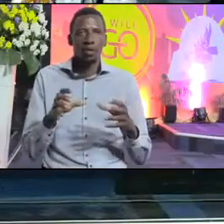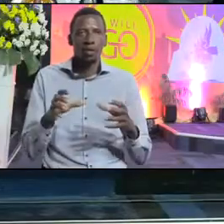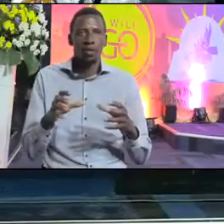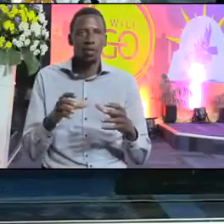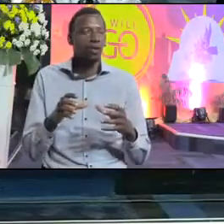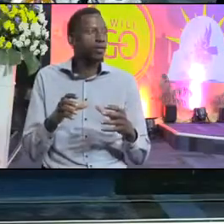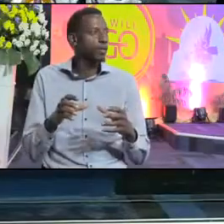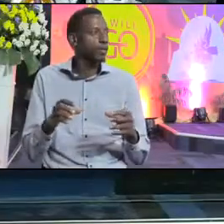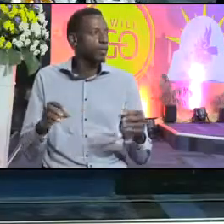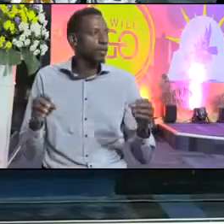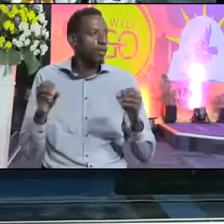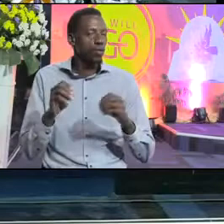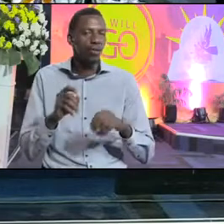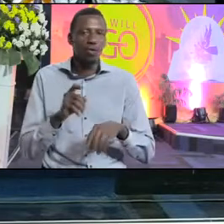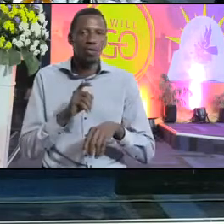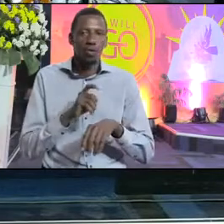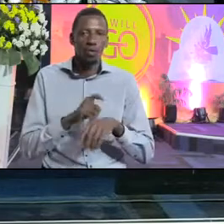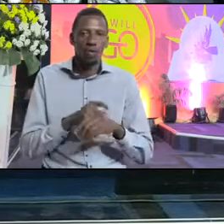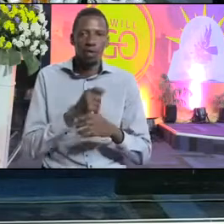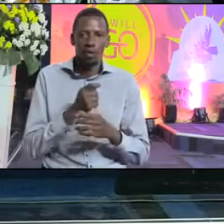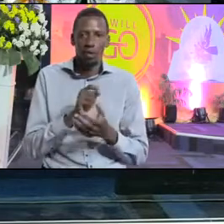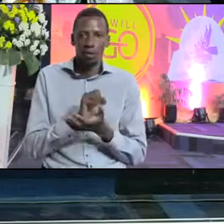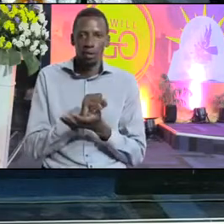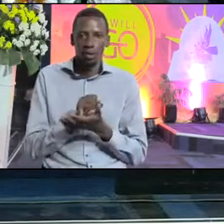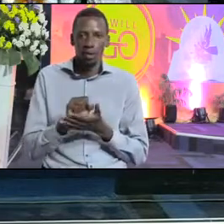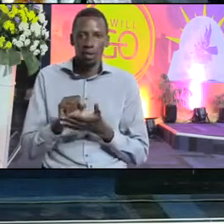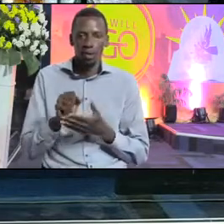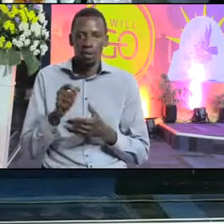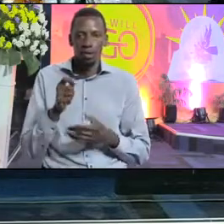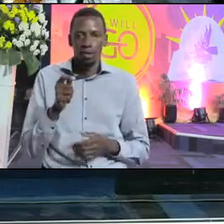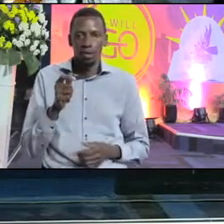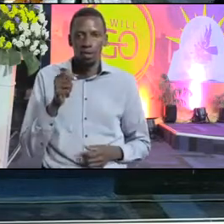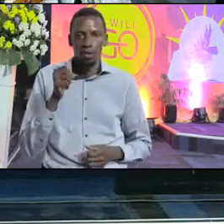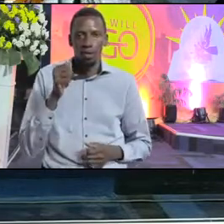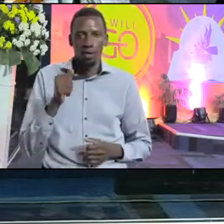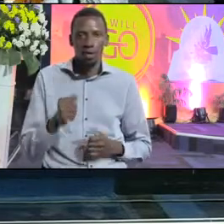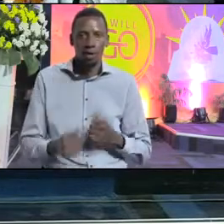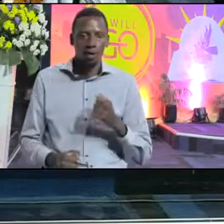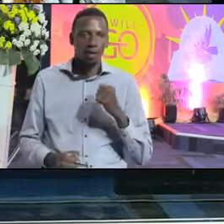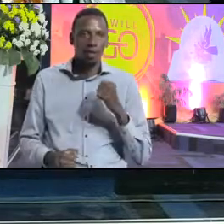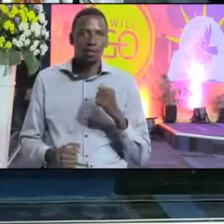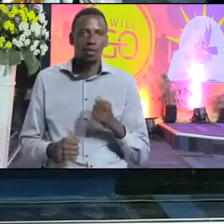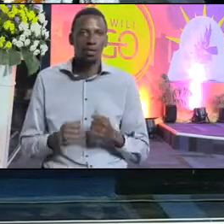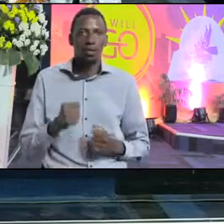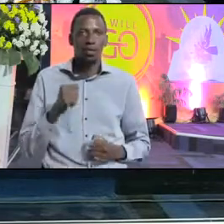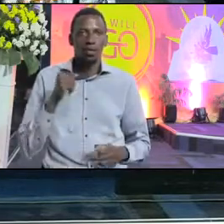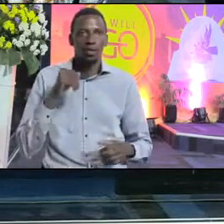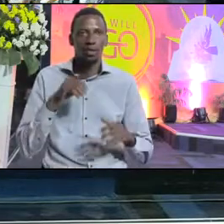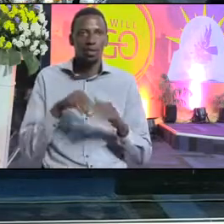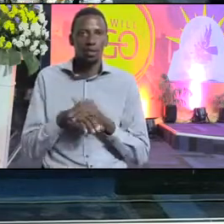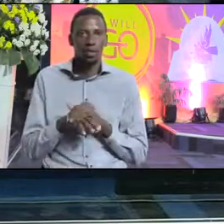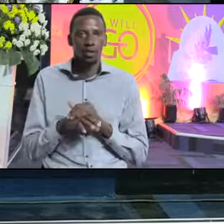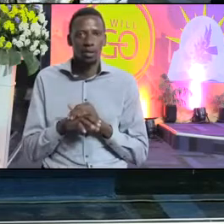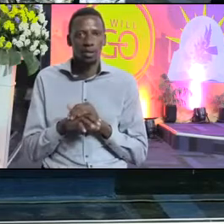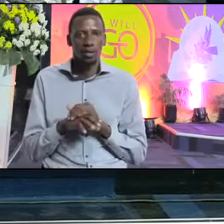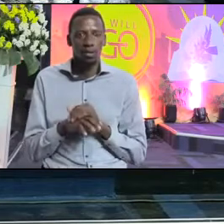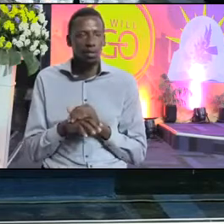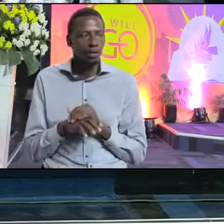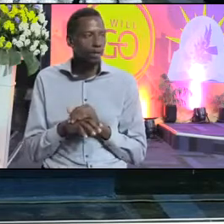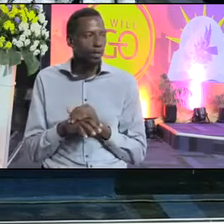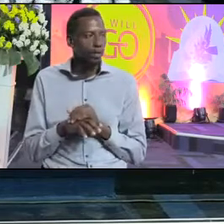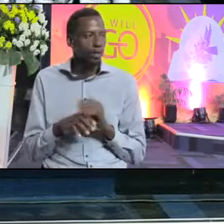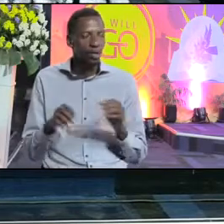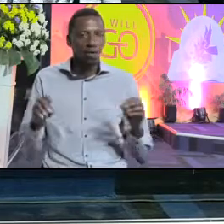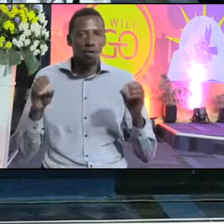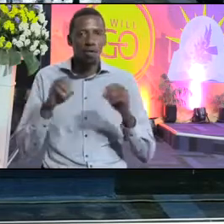the number. Oh, when the saints go marching. One more time. Oh,